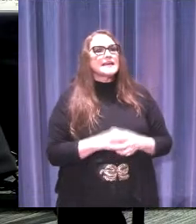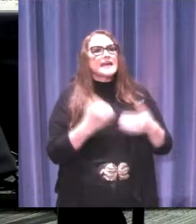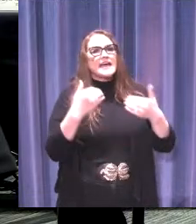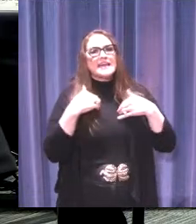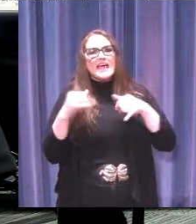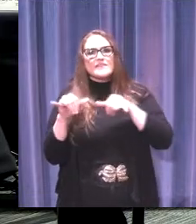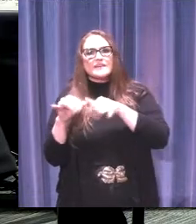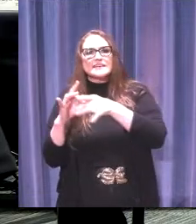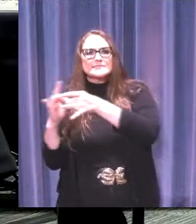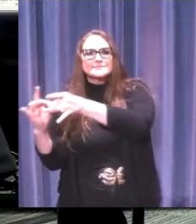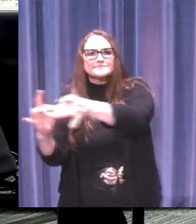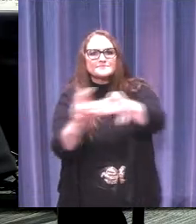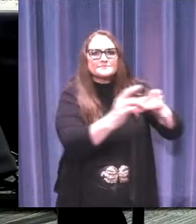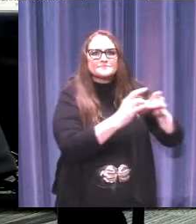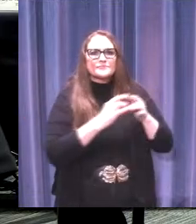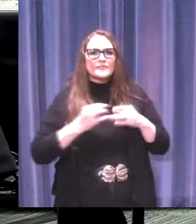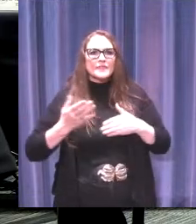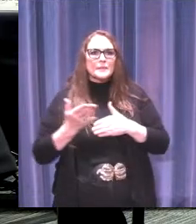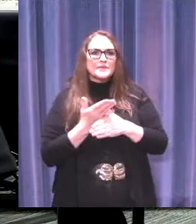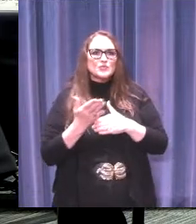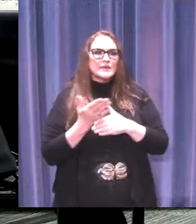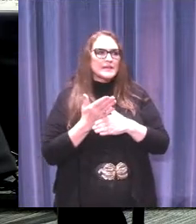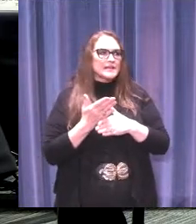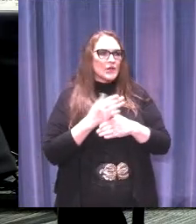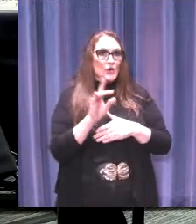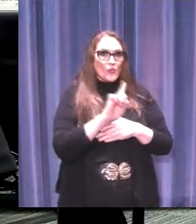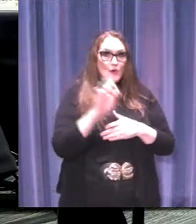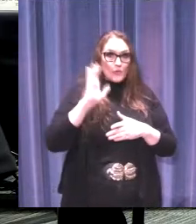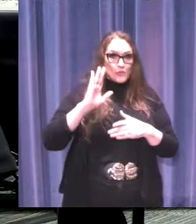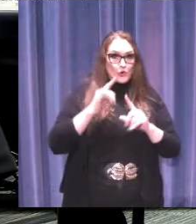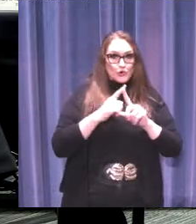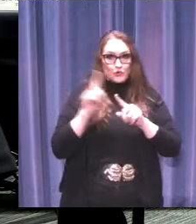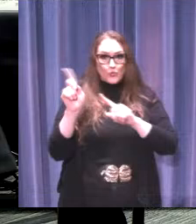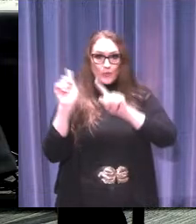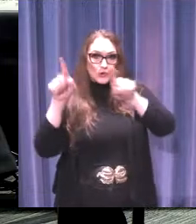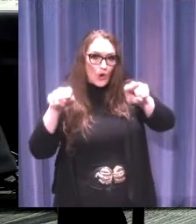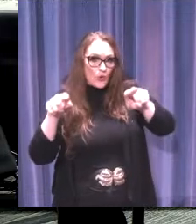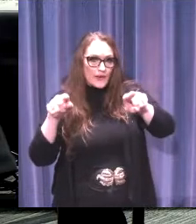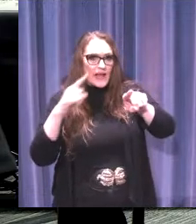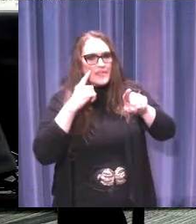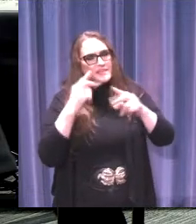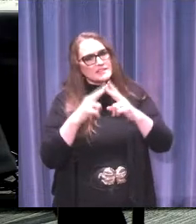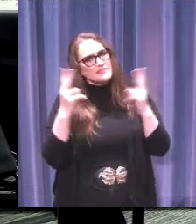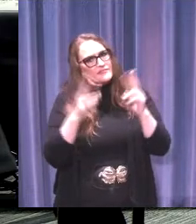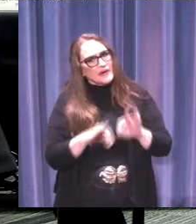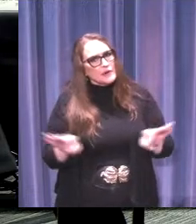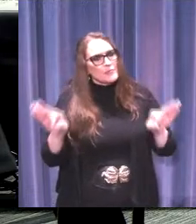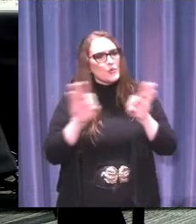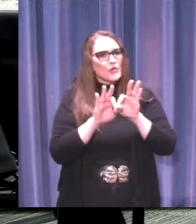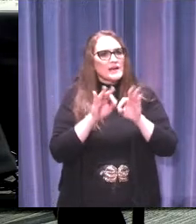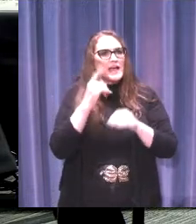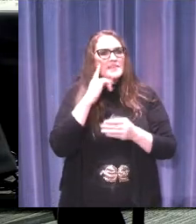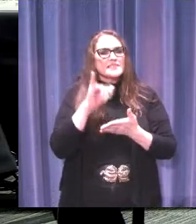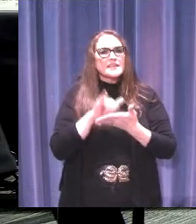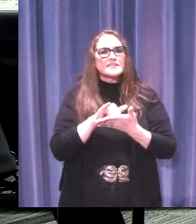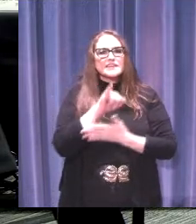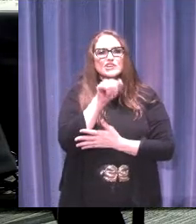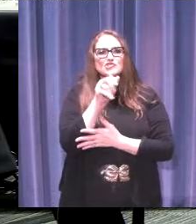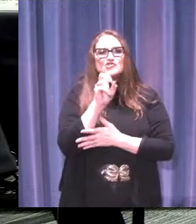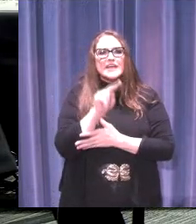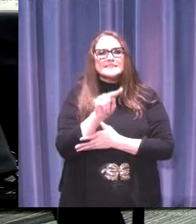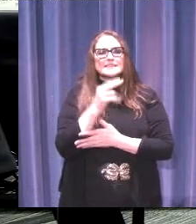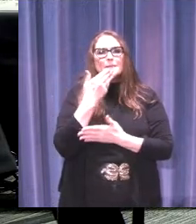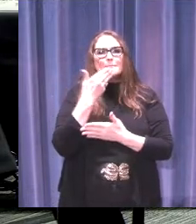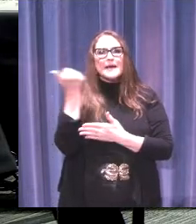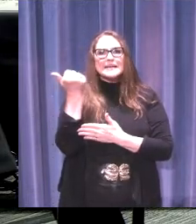continuity between where we were to where we're going, I think is very important. And I think Jason